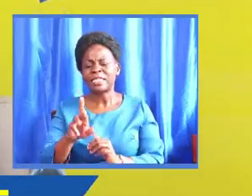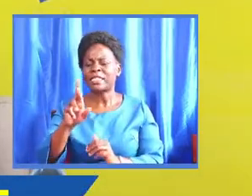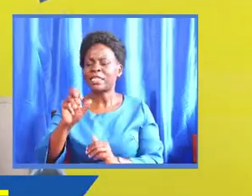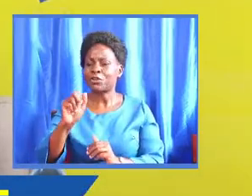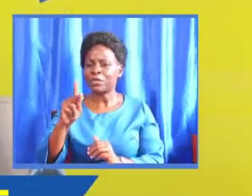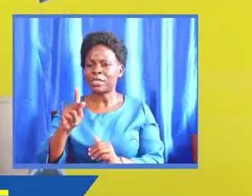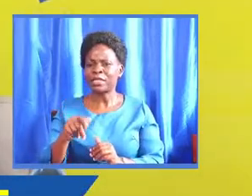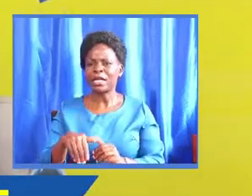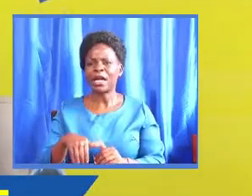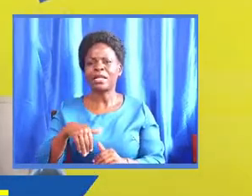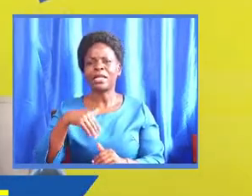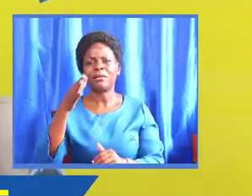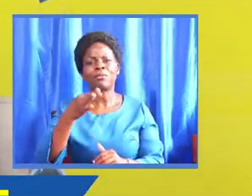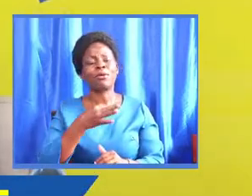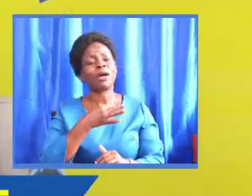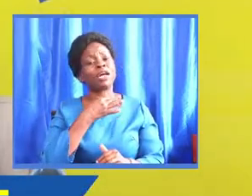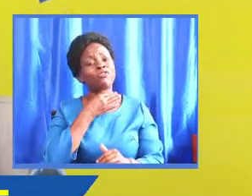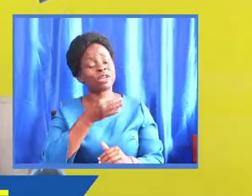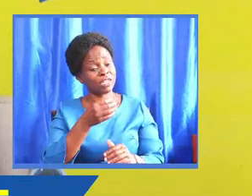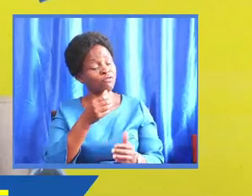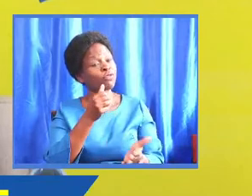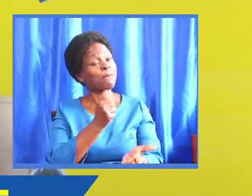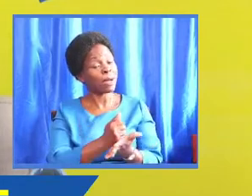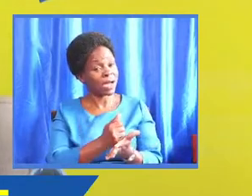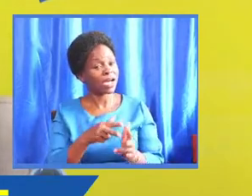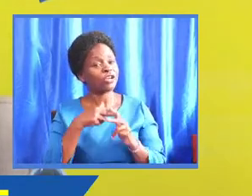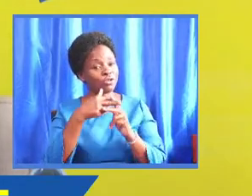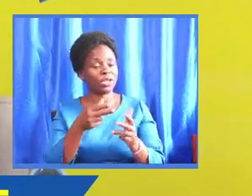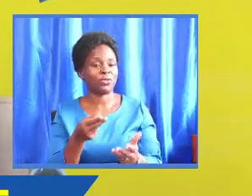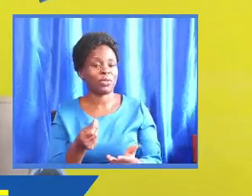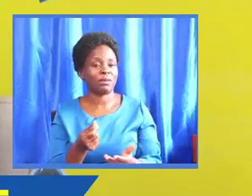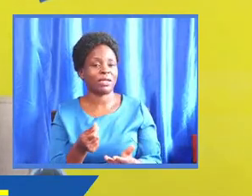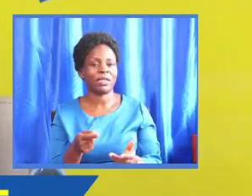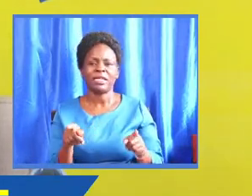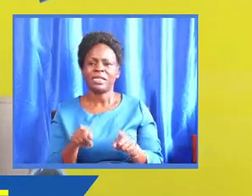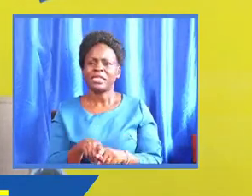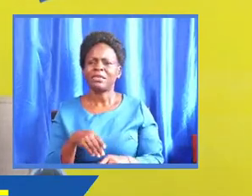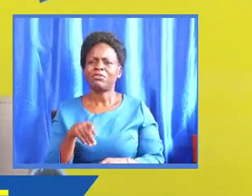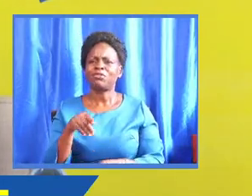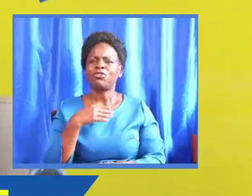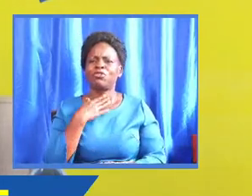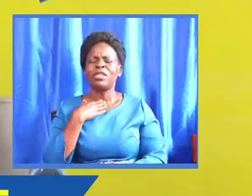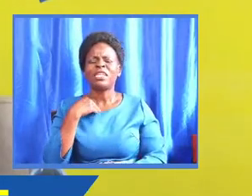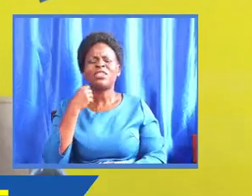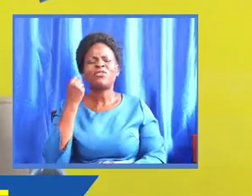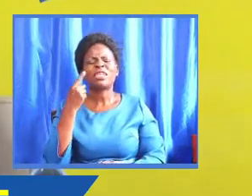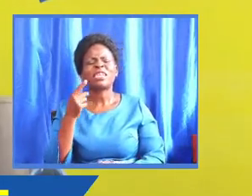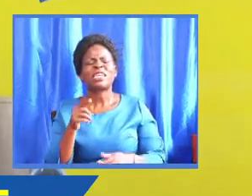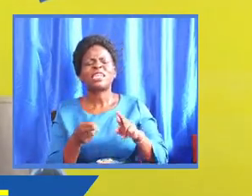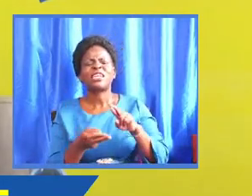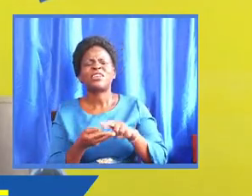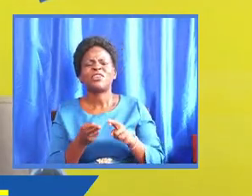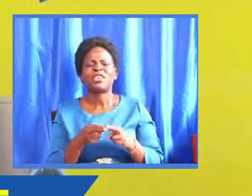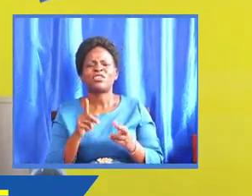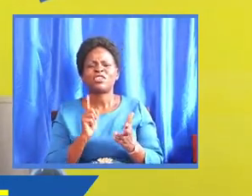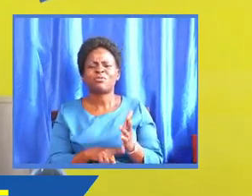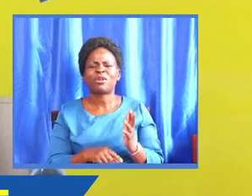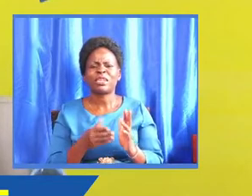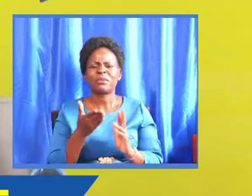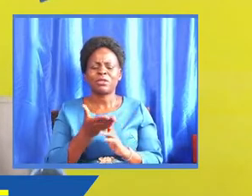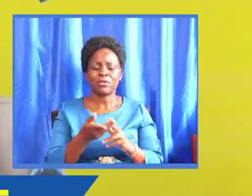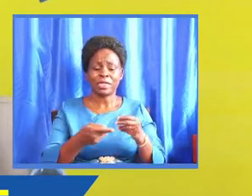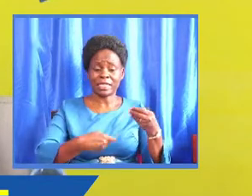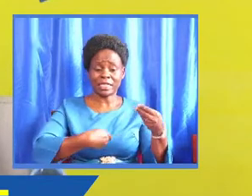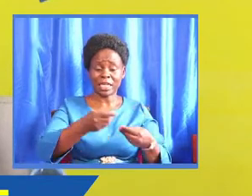to the bank to lend you this money, okay? And you also need to understand what is the relationship between the sale